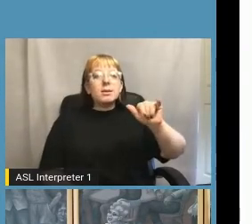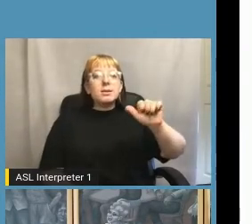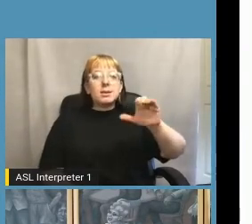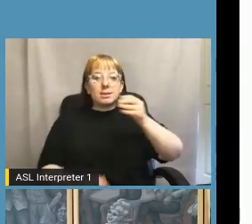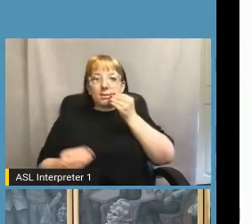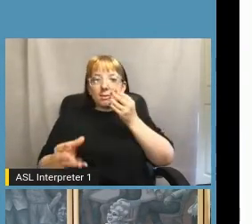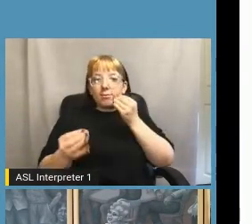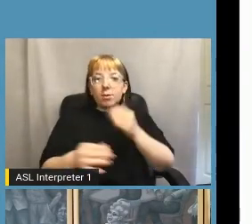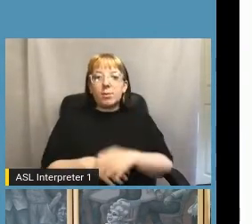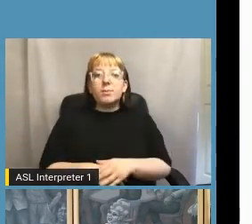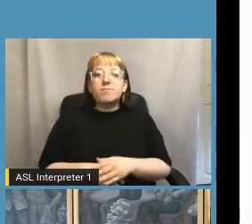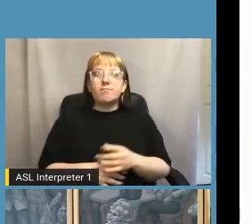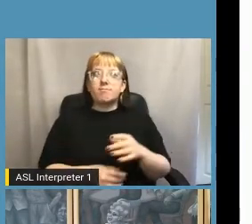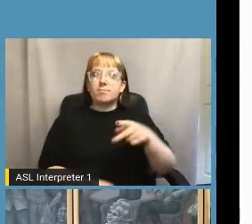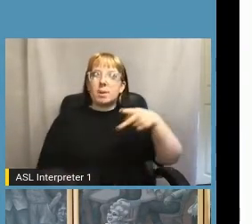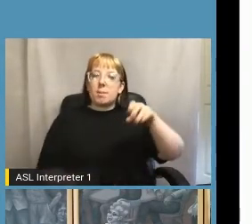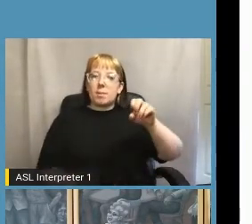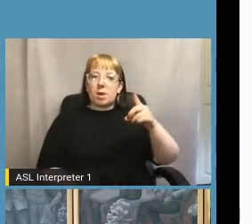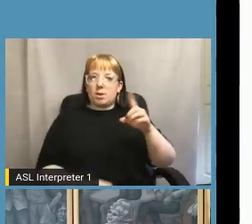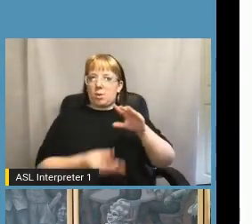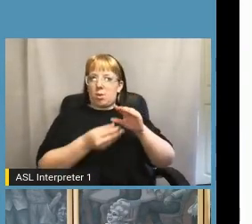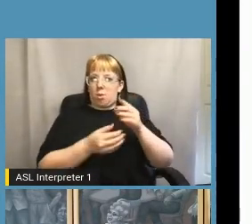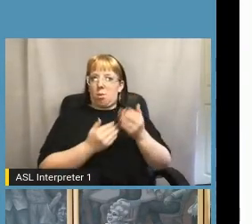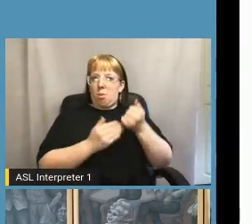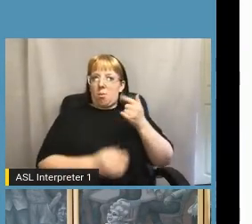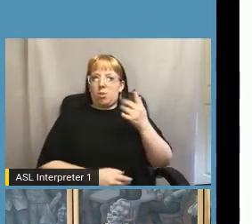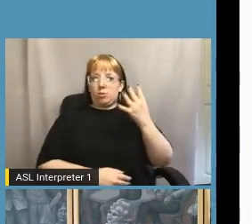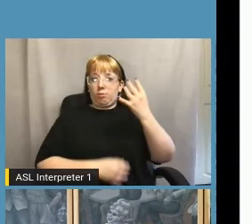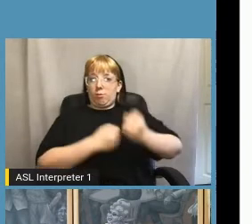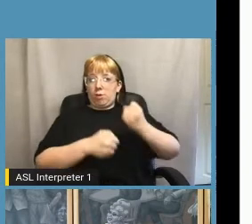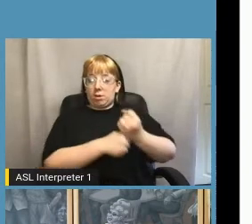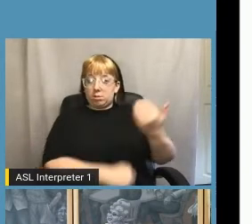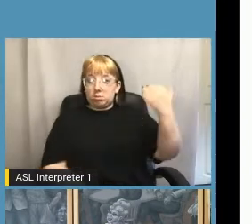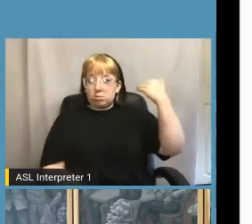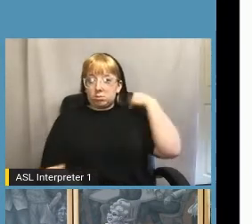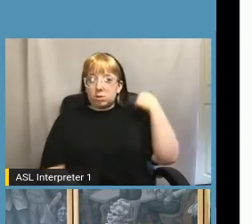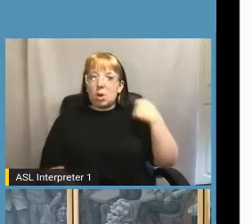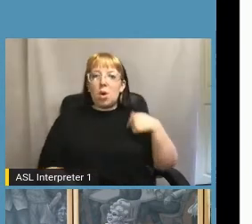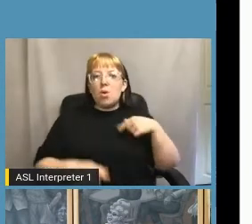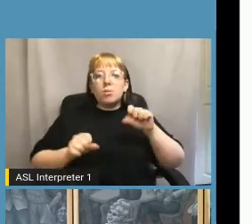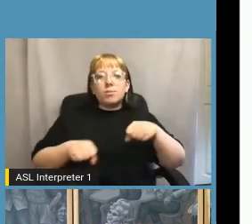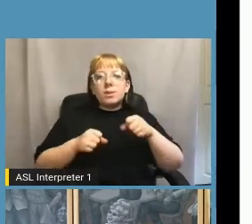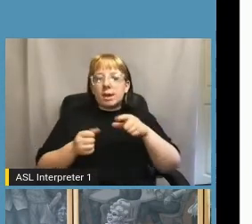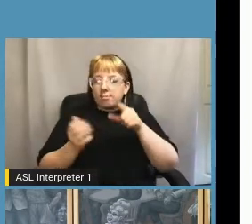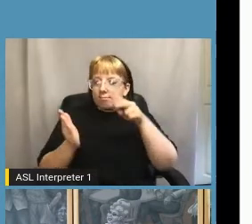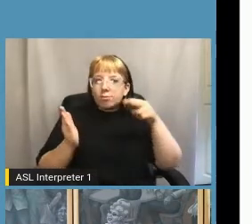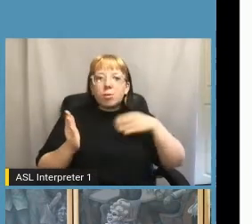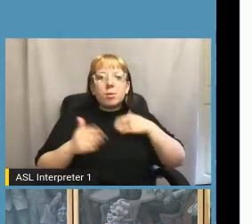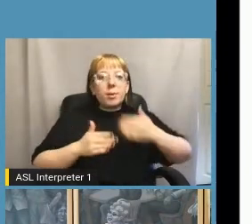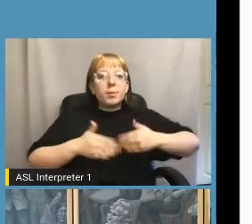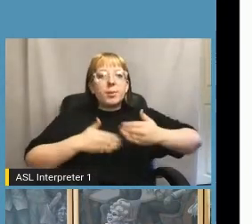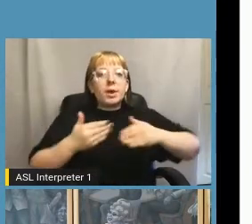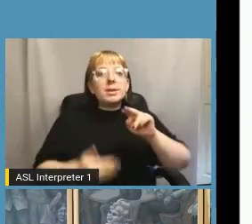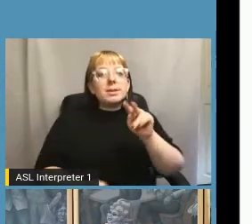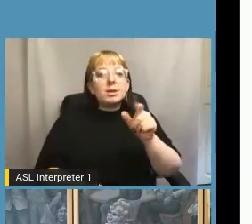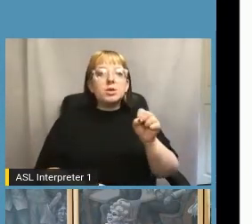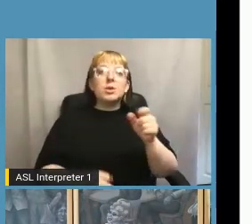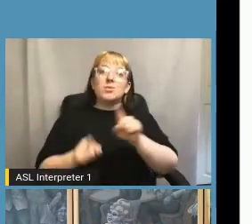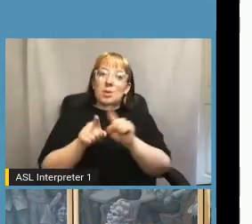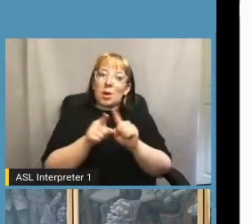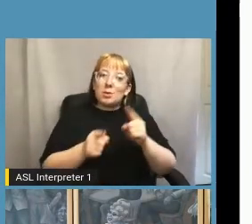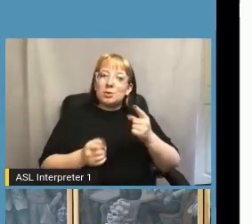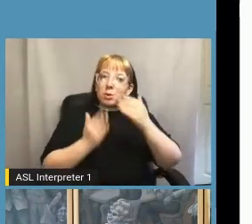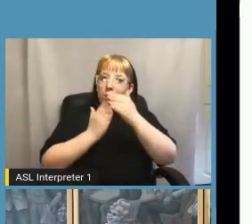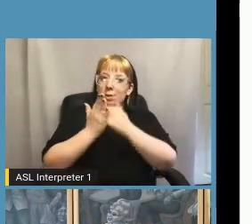almost 4 years ago. So hopefully you'll get some process notes as well as some lessons learned. You may